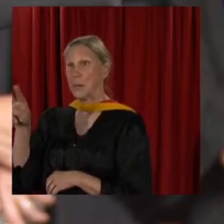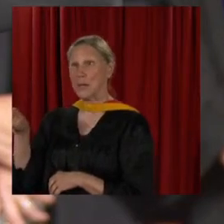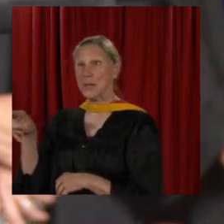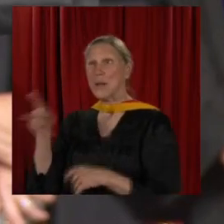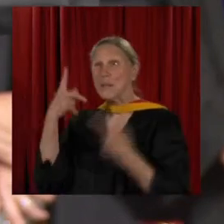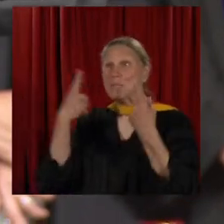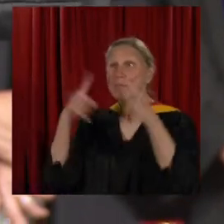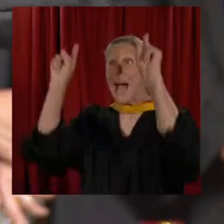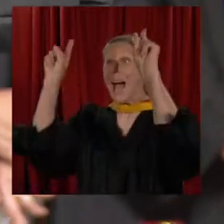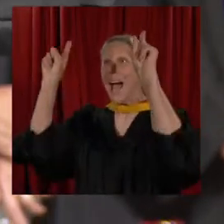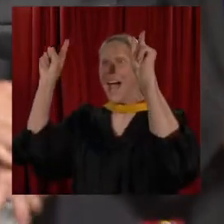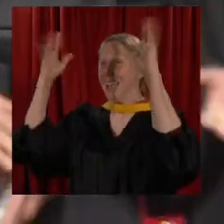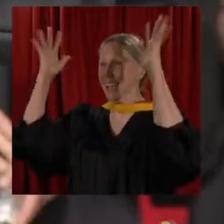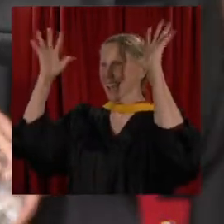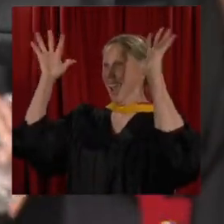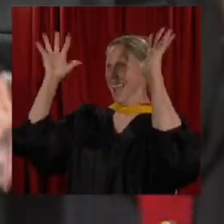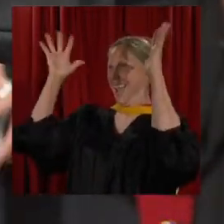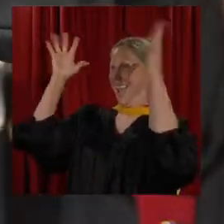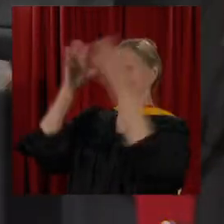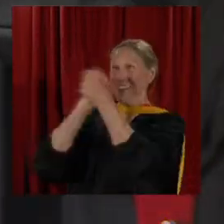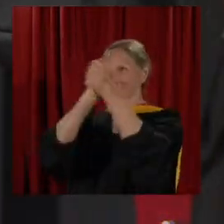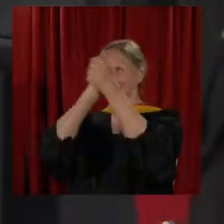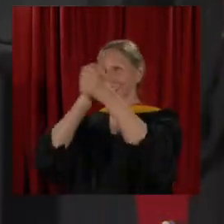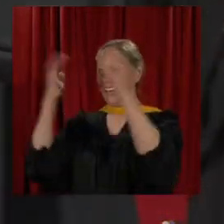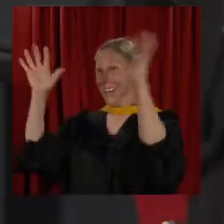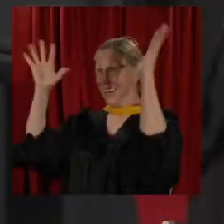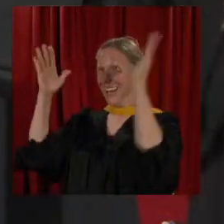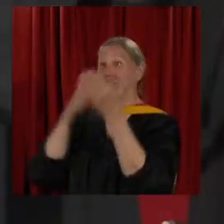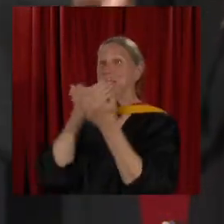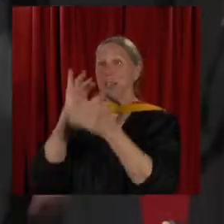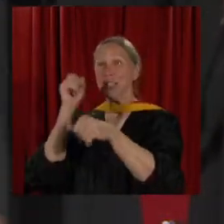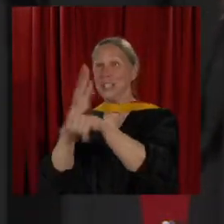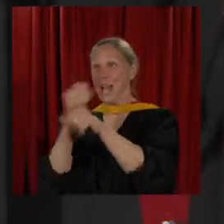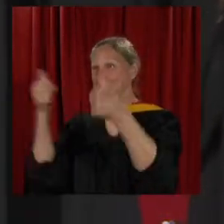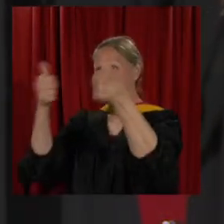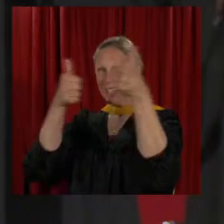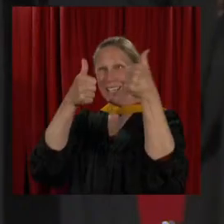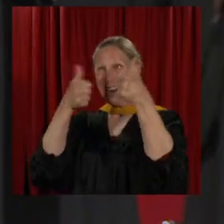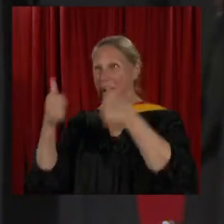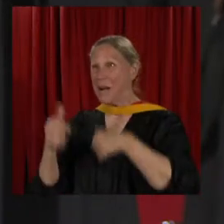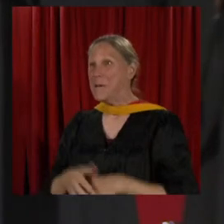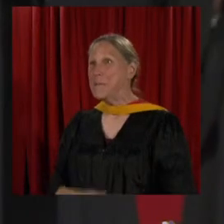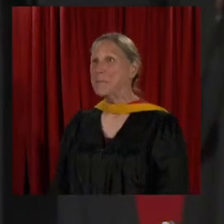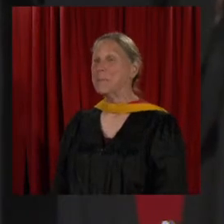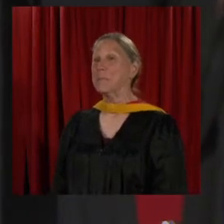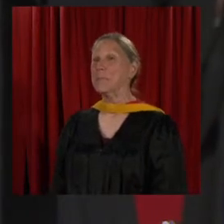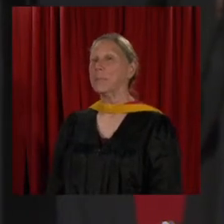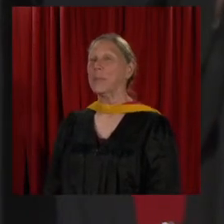You did it. Congratulations. Nice job.